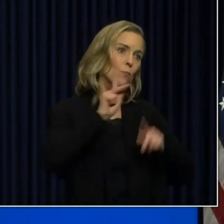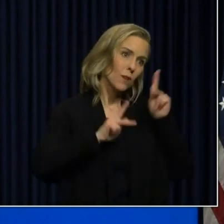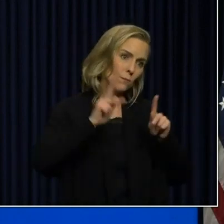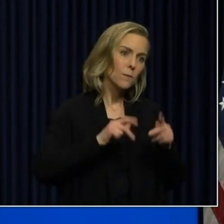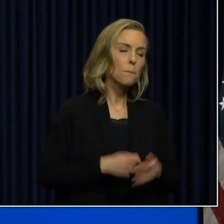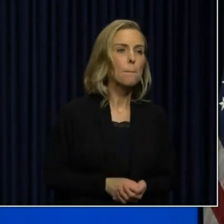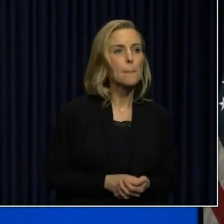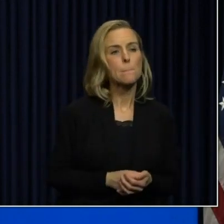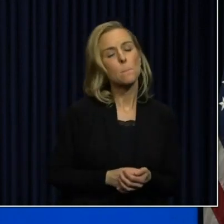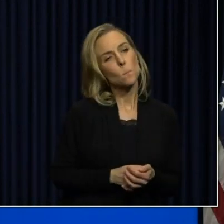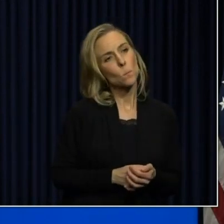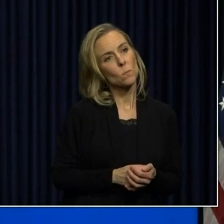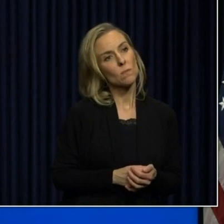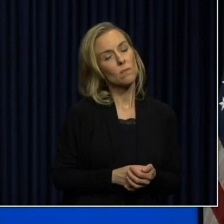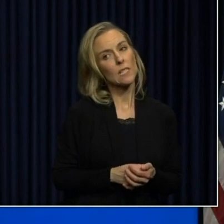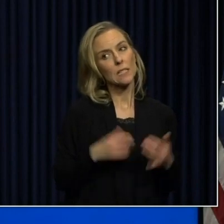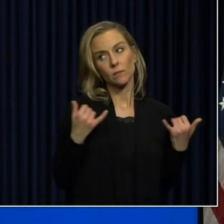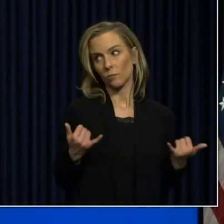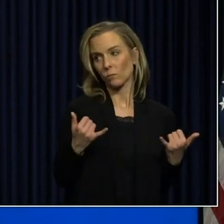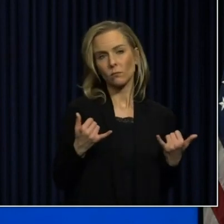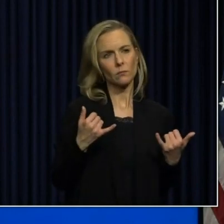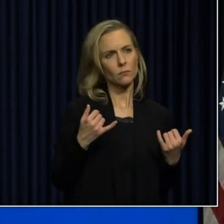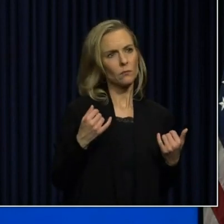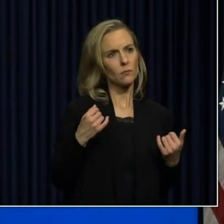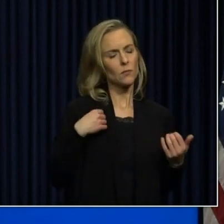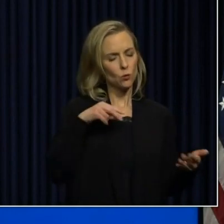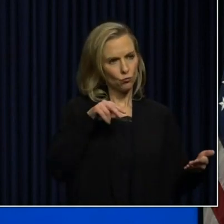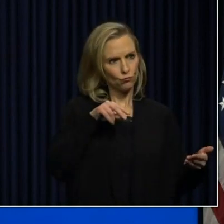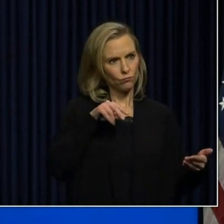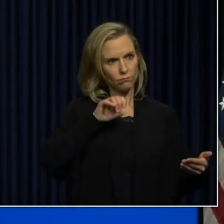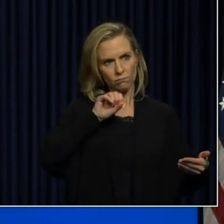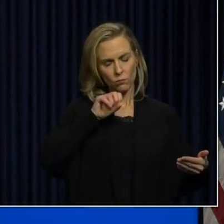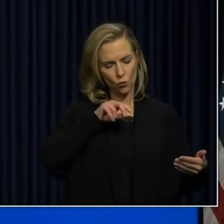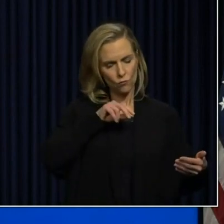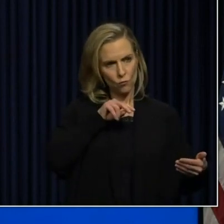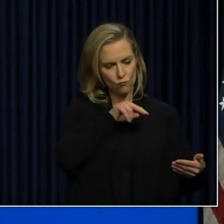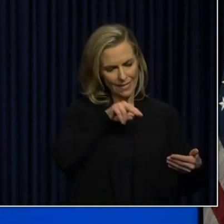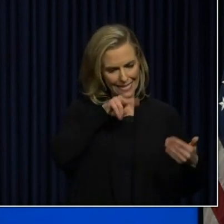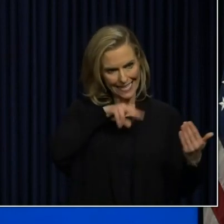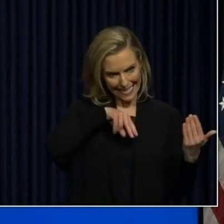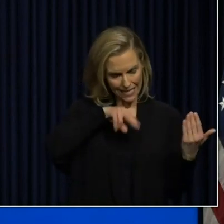Let's see. It looks like there's questions on the